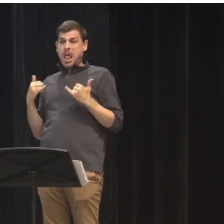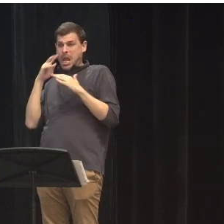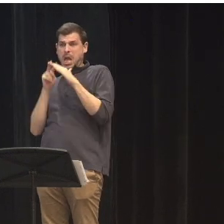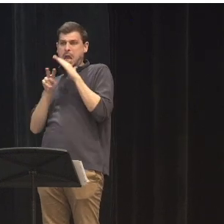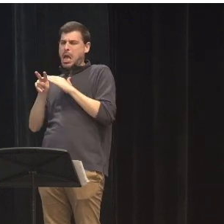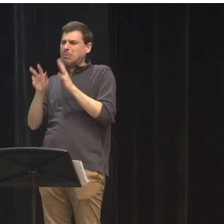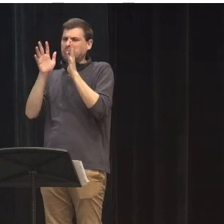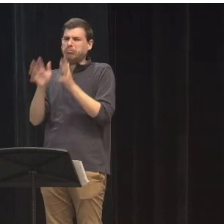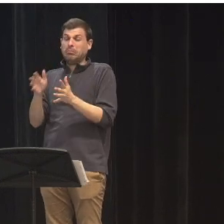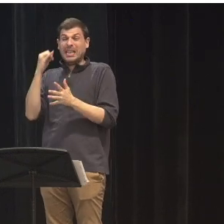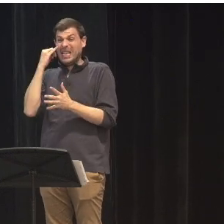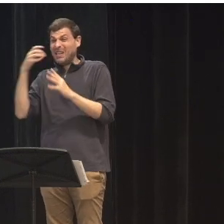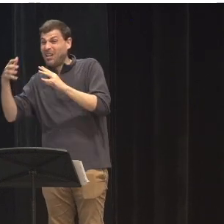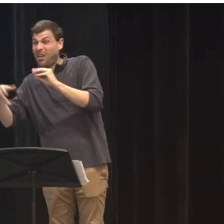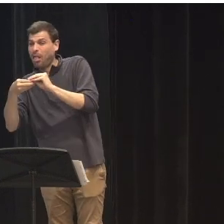enhanced.